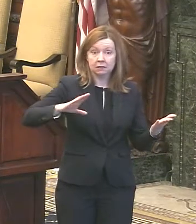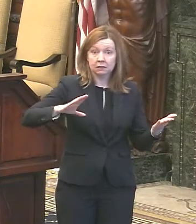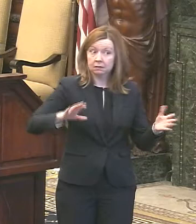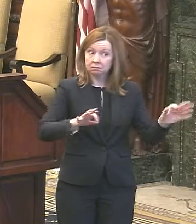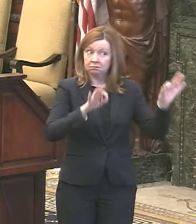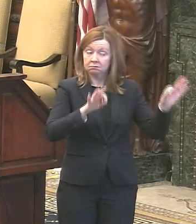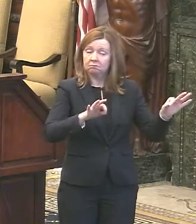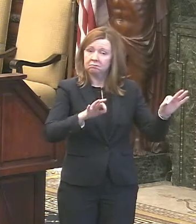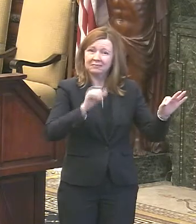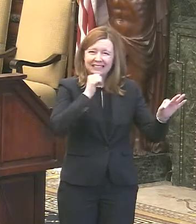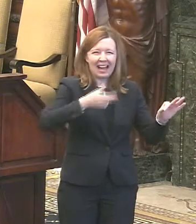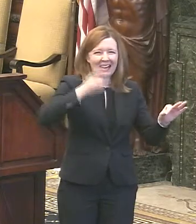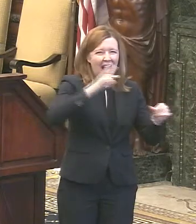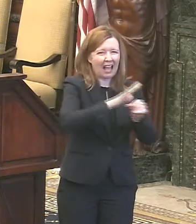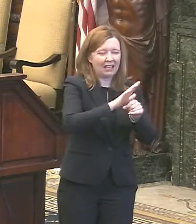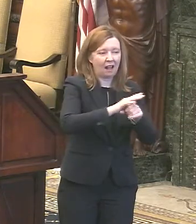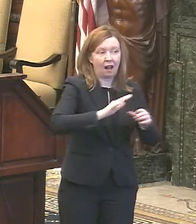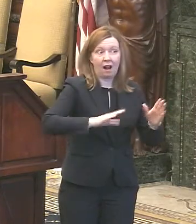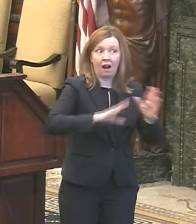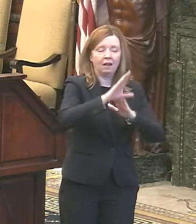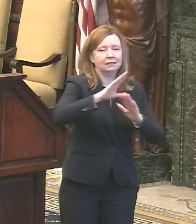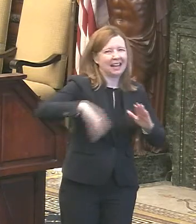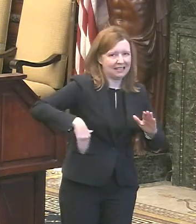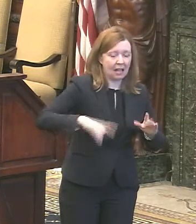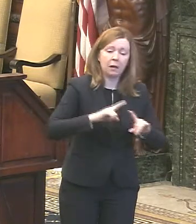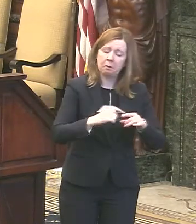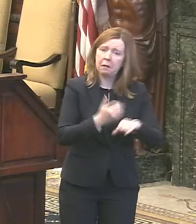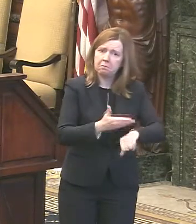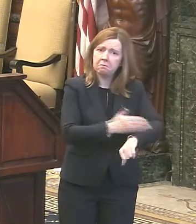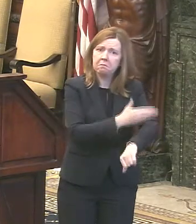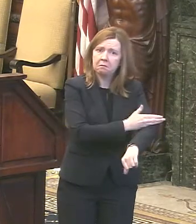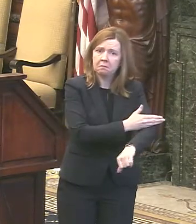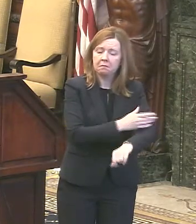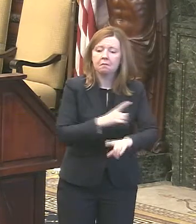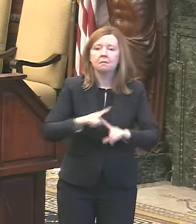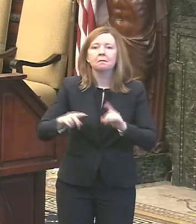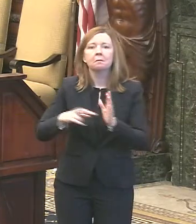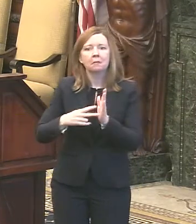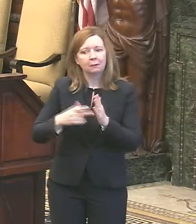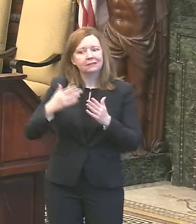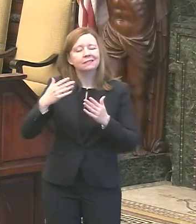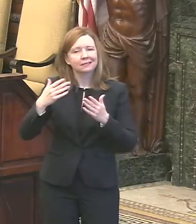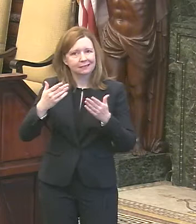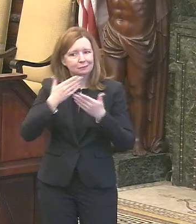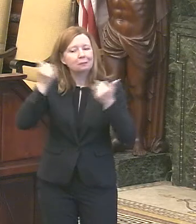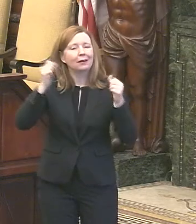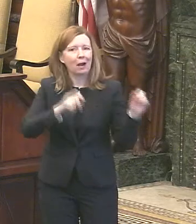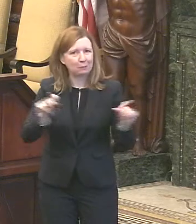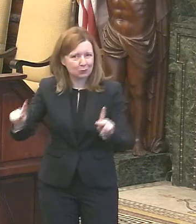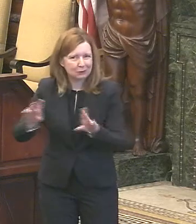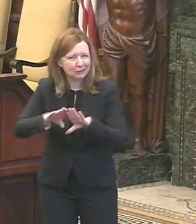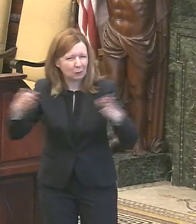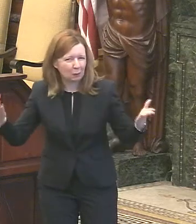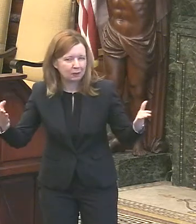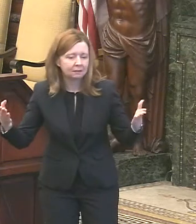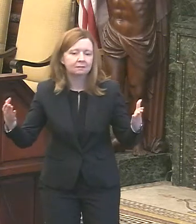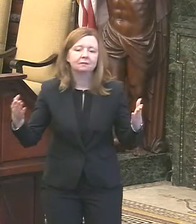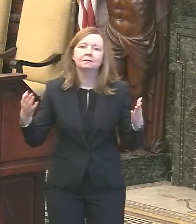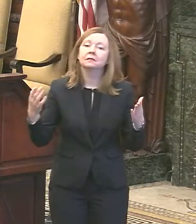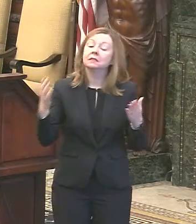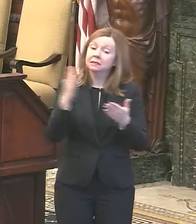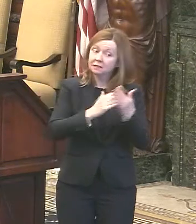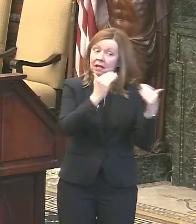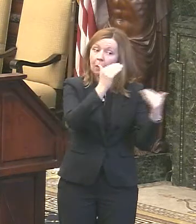clearly are making progress. And the vaccination opportunities are better than ever. So with that in mind, we will be backing off on